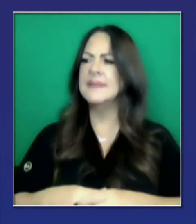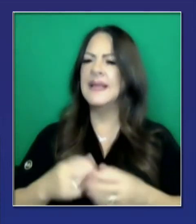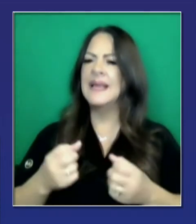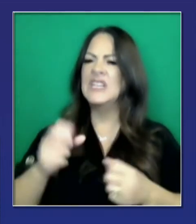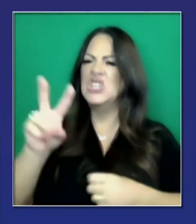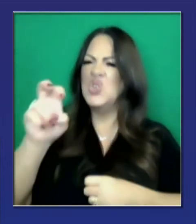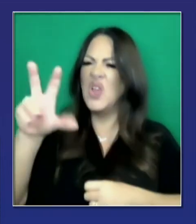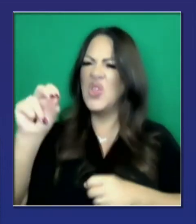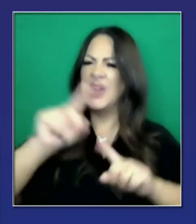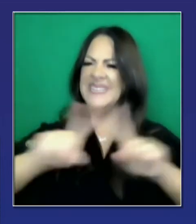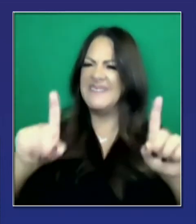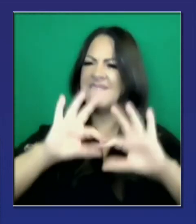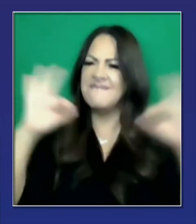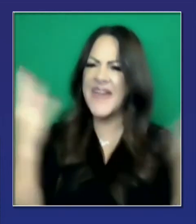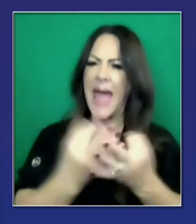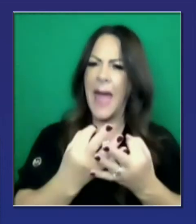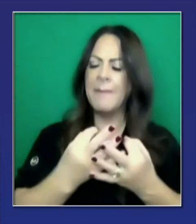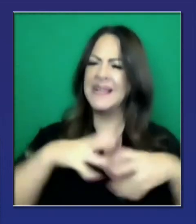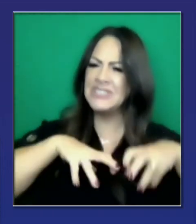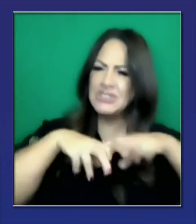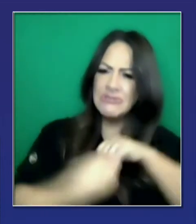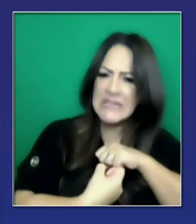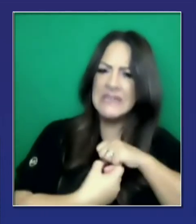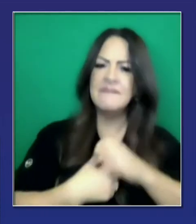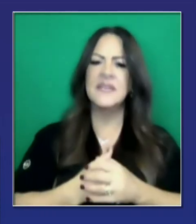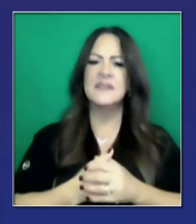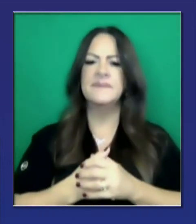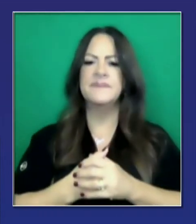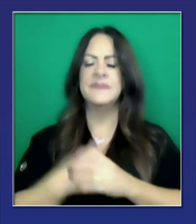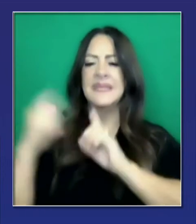the course of the last 7 days. Just the last 14 days,